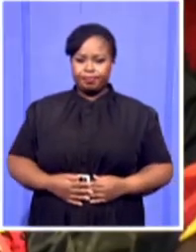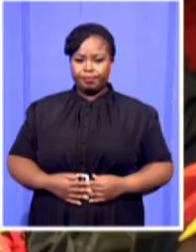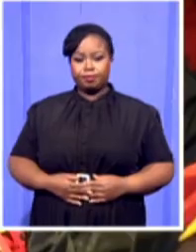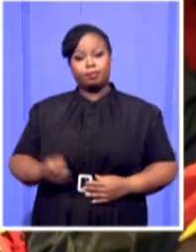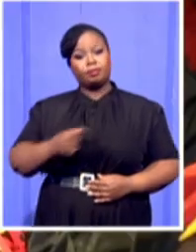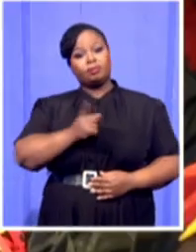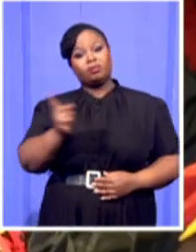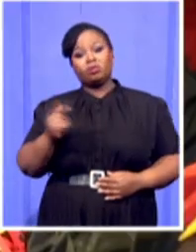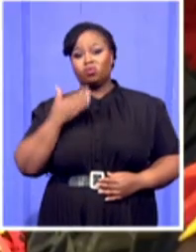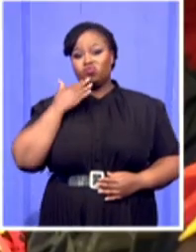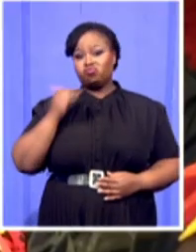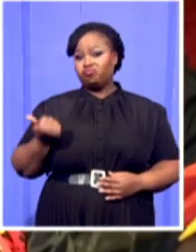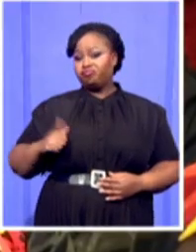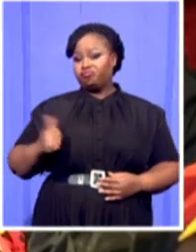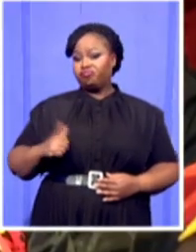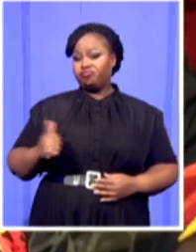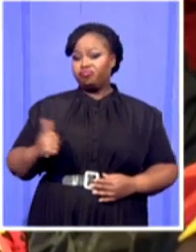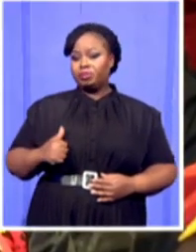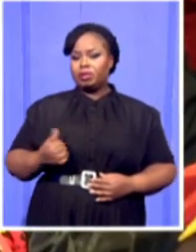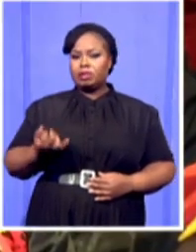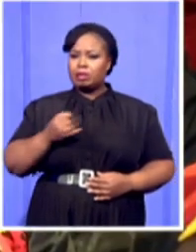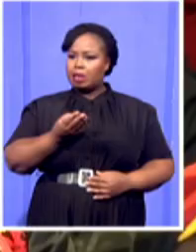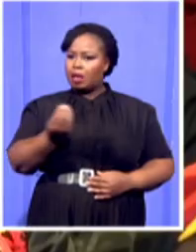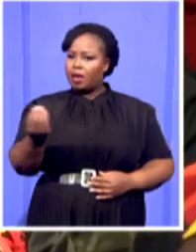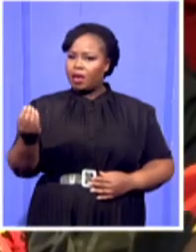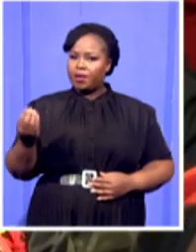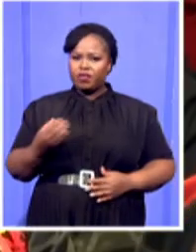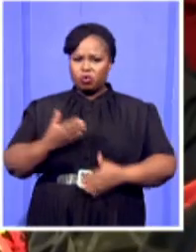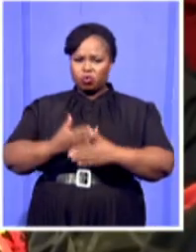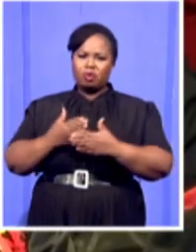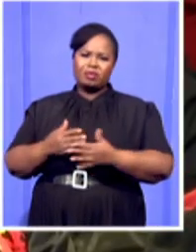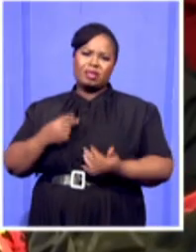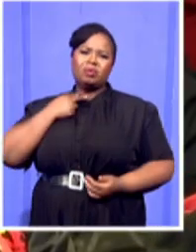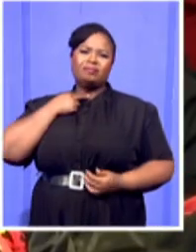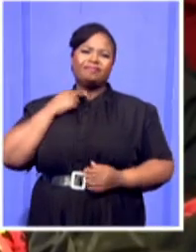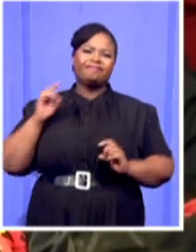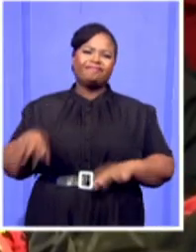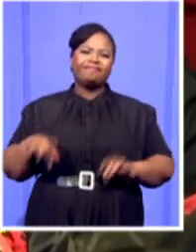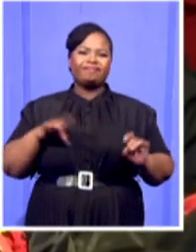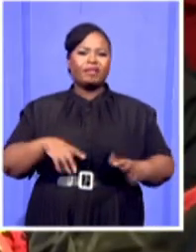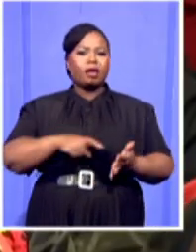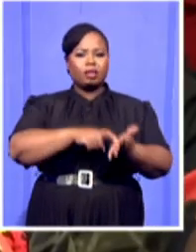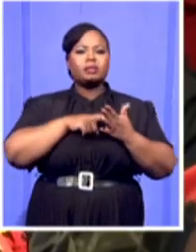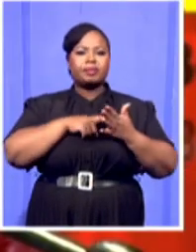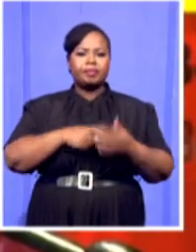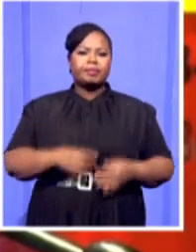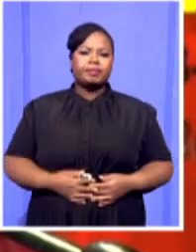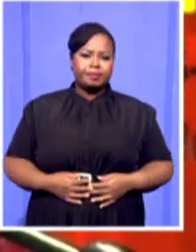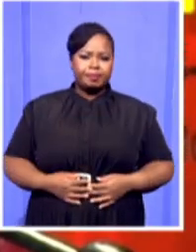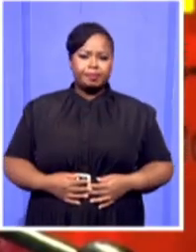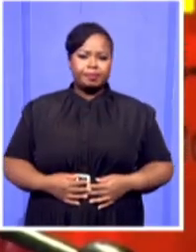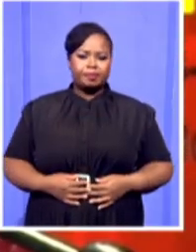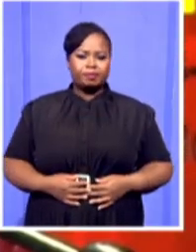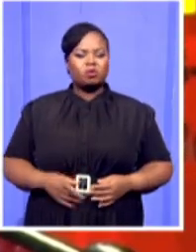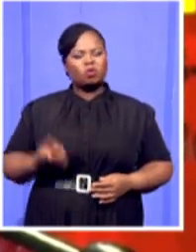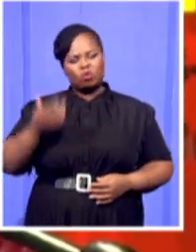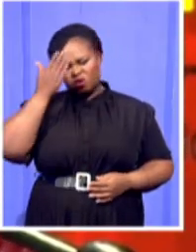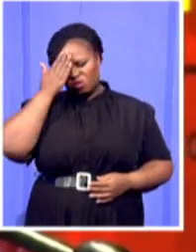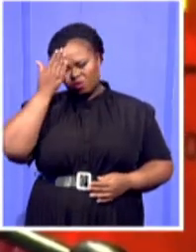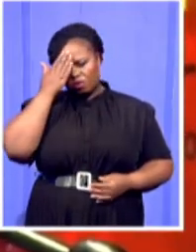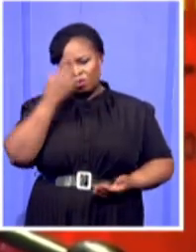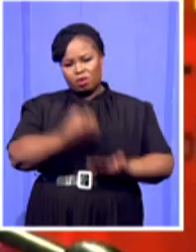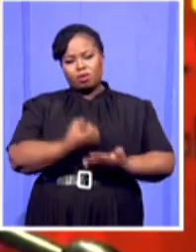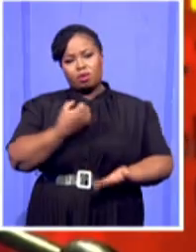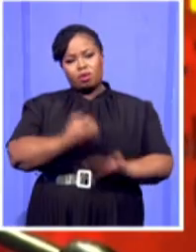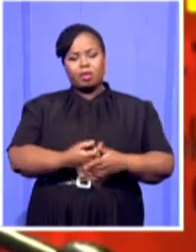Those who are lucky to still have jobs are drowning in debt. We know the economy is at